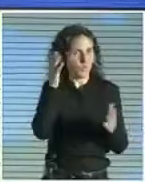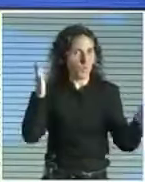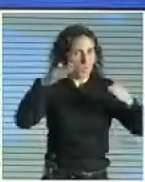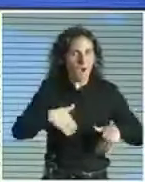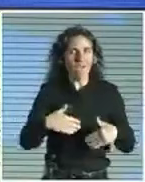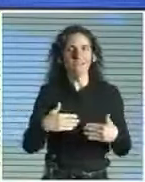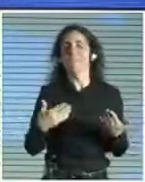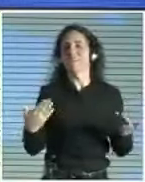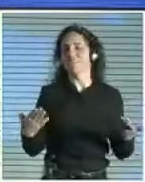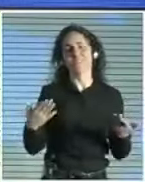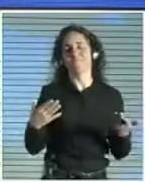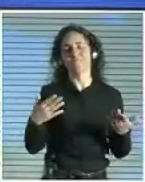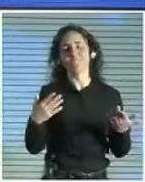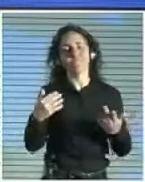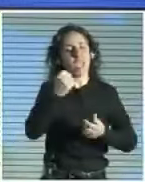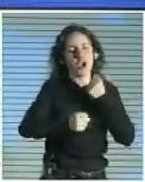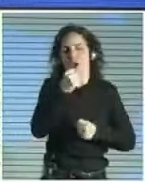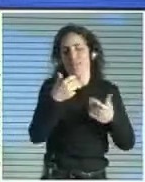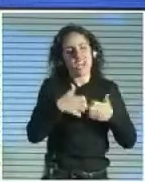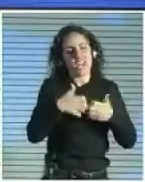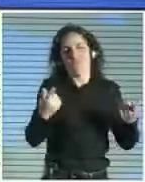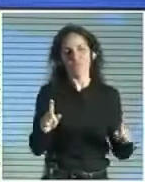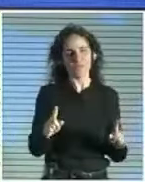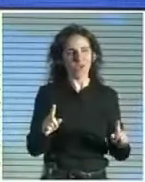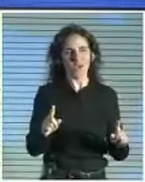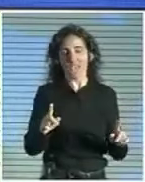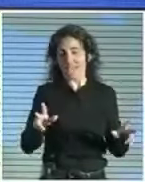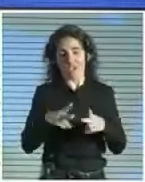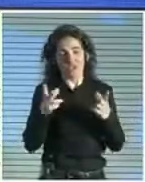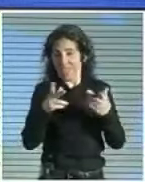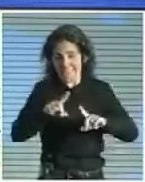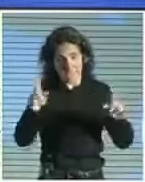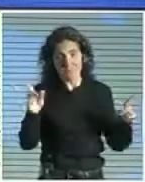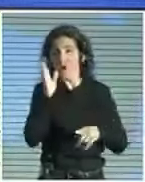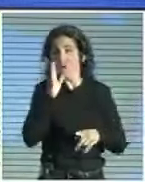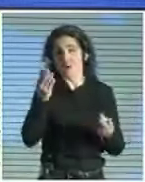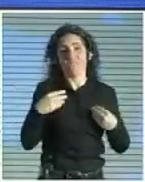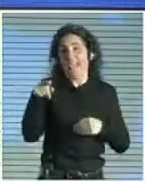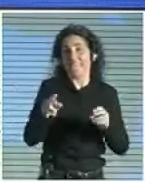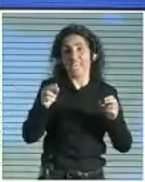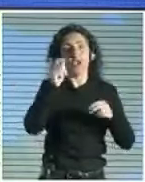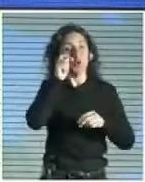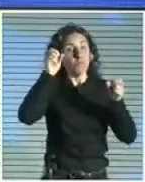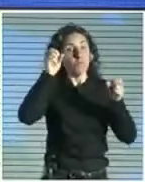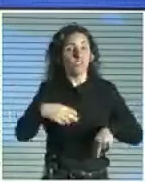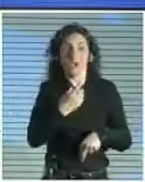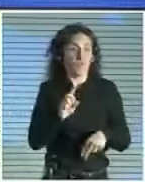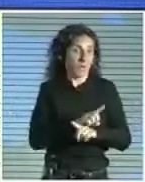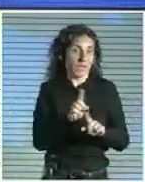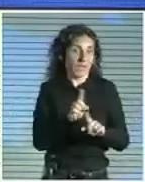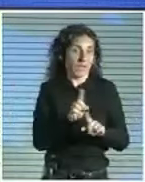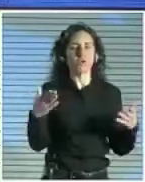arranged the whole destination, and this is also the change from the work as a DMO, because 10 years ago